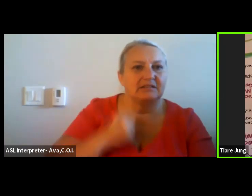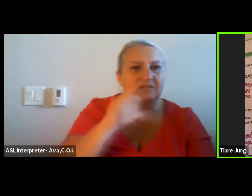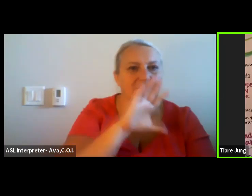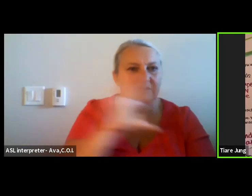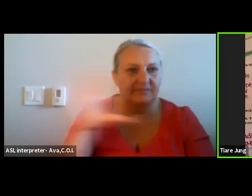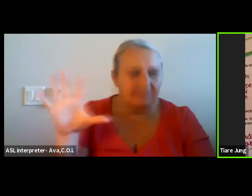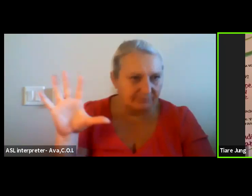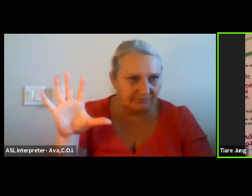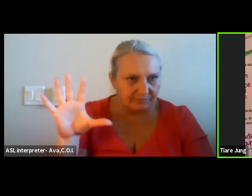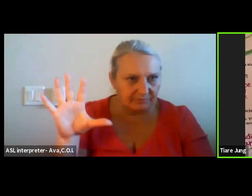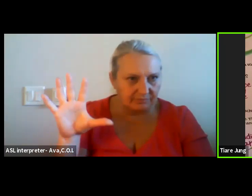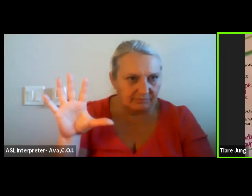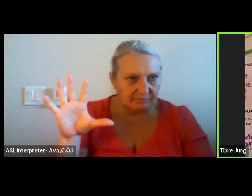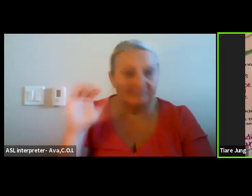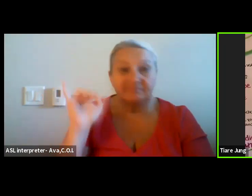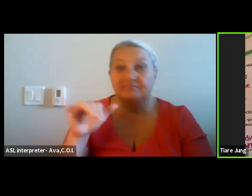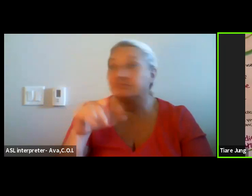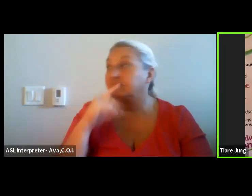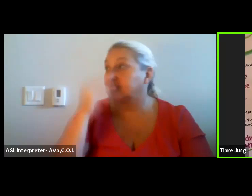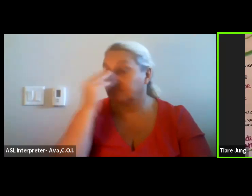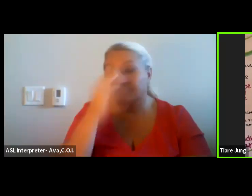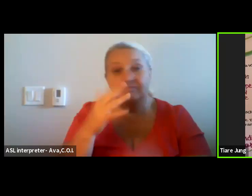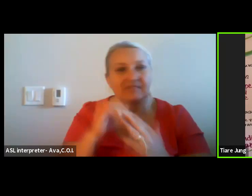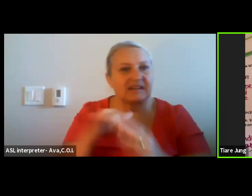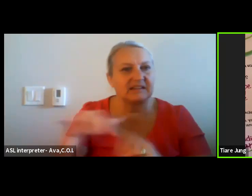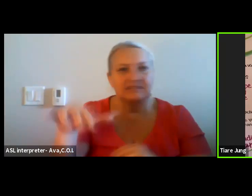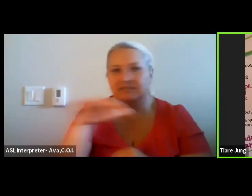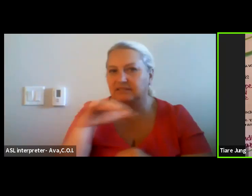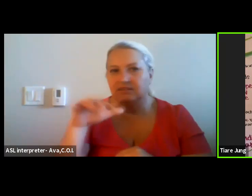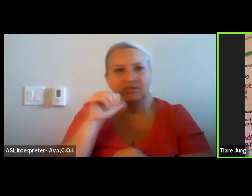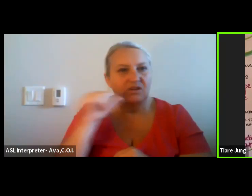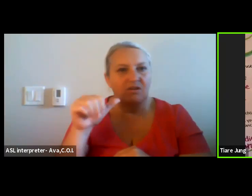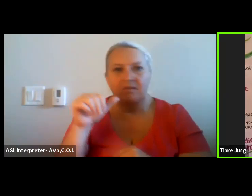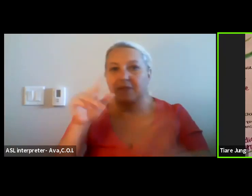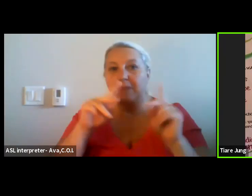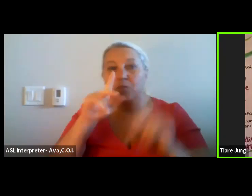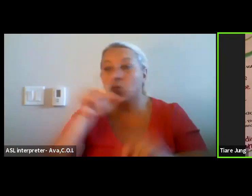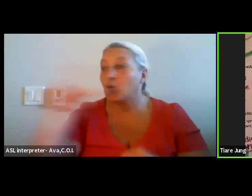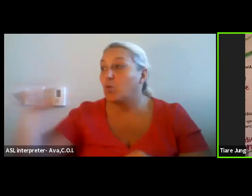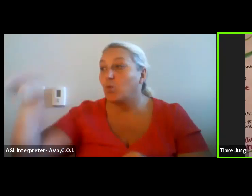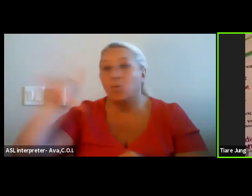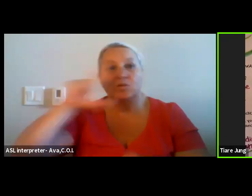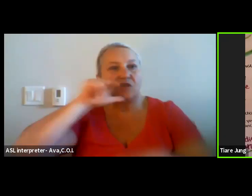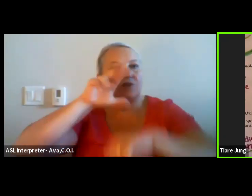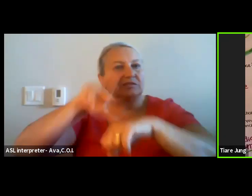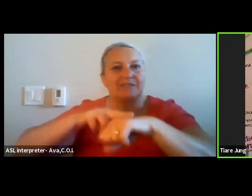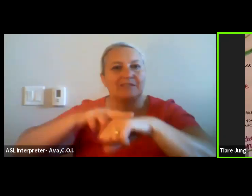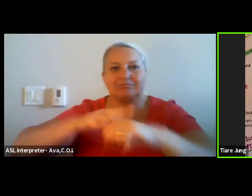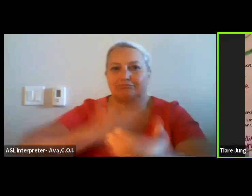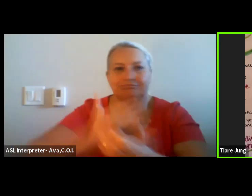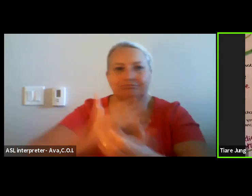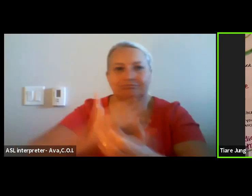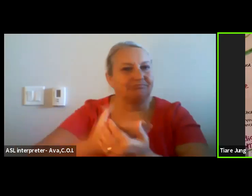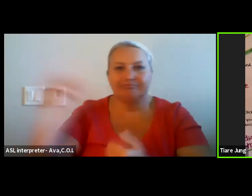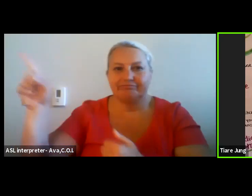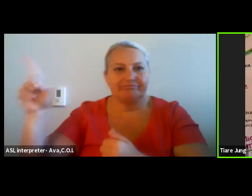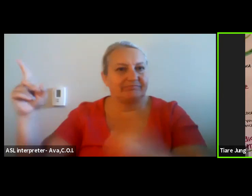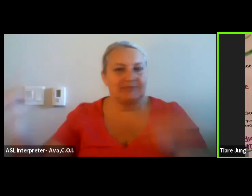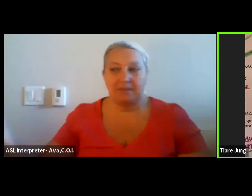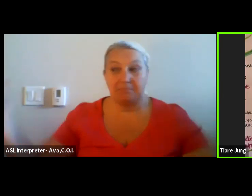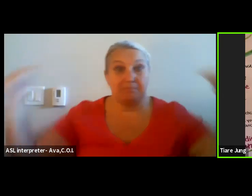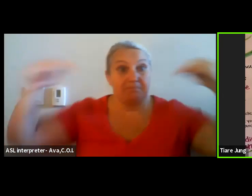Occupiers of Turtle Island did not come to Indigenous peoples with goodwill. Therefore, there is not a good relationship